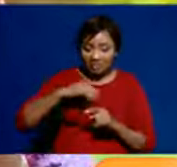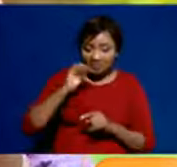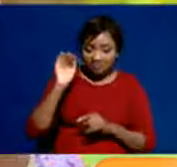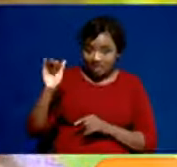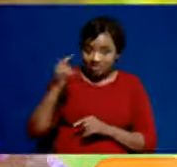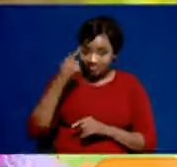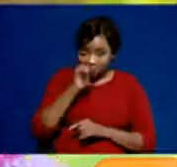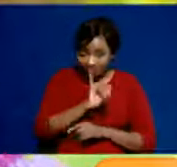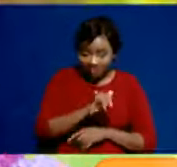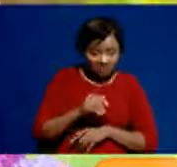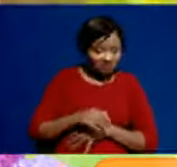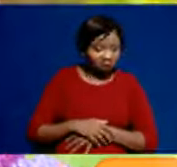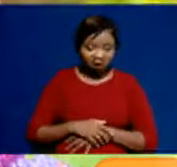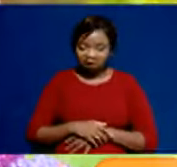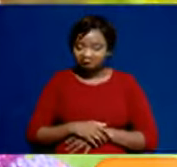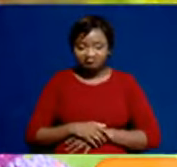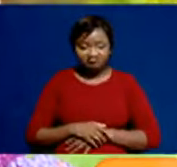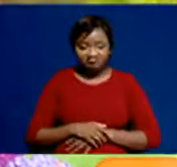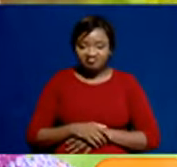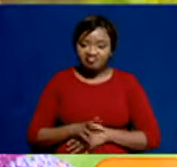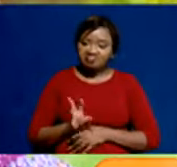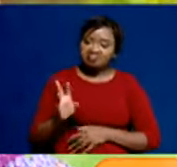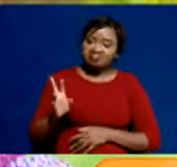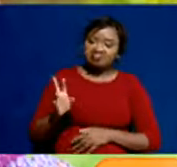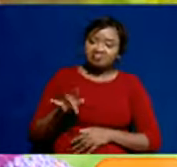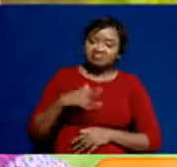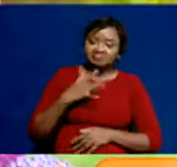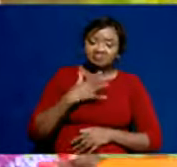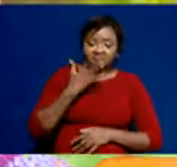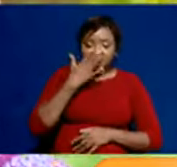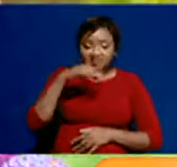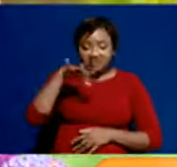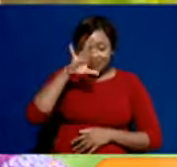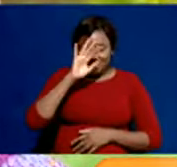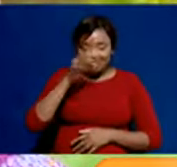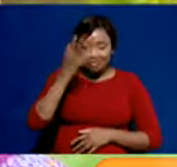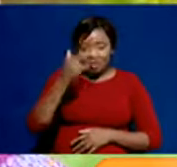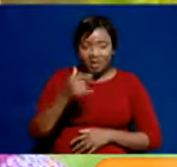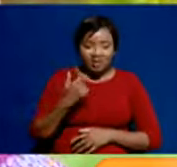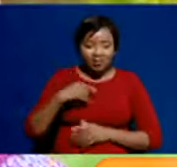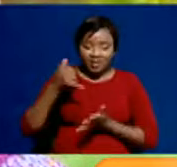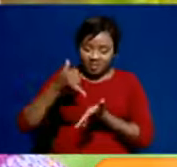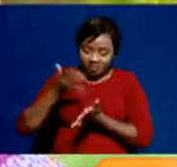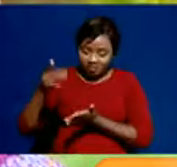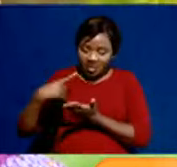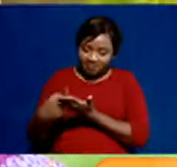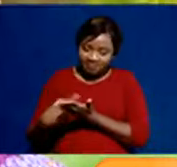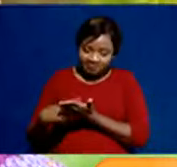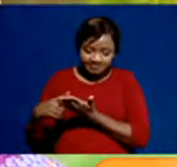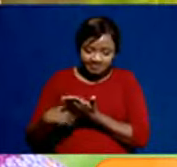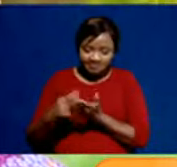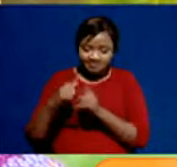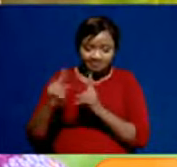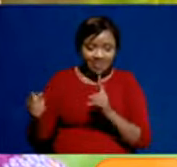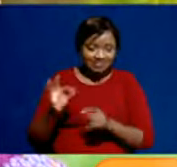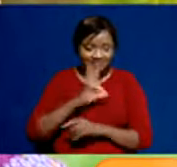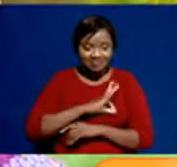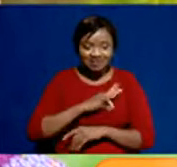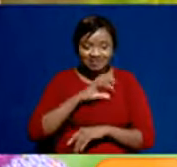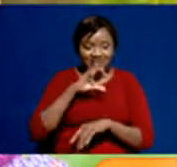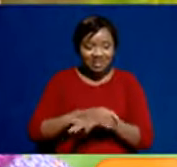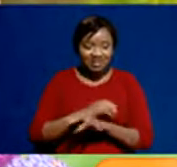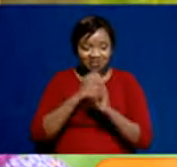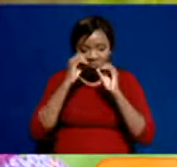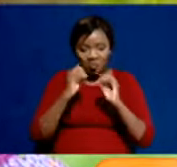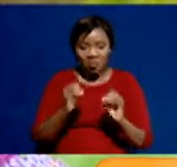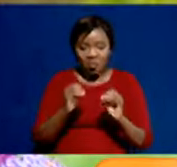But it is disappointing when we come empty-handed as far as our demands are concerned. We